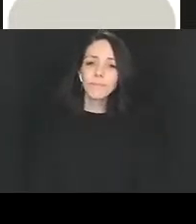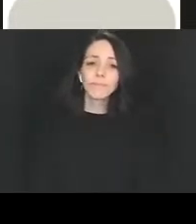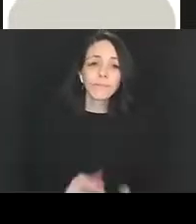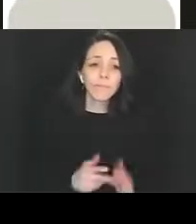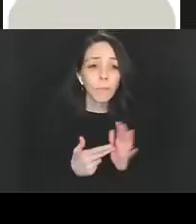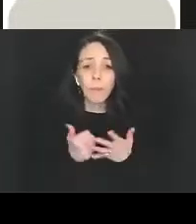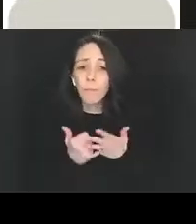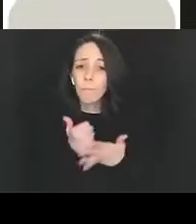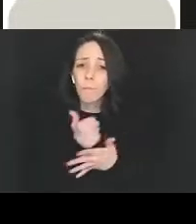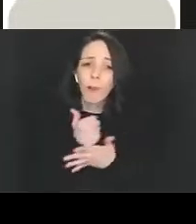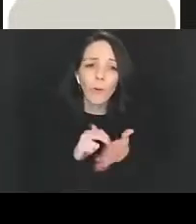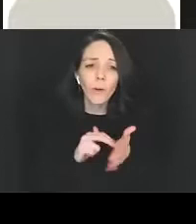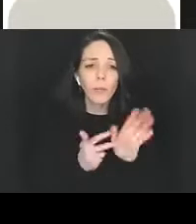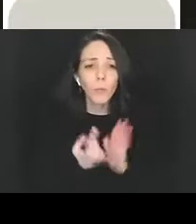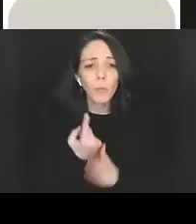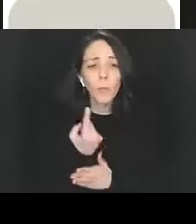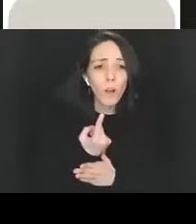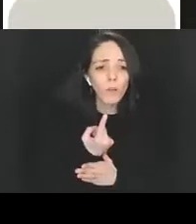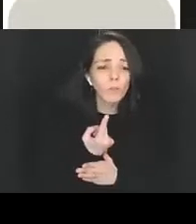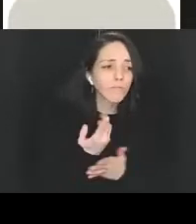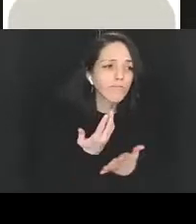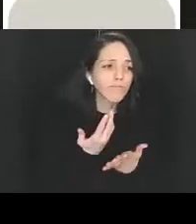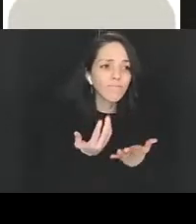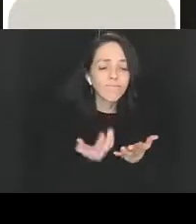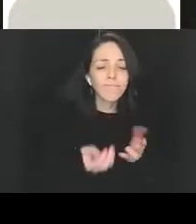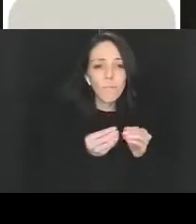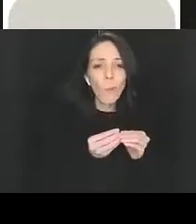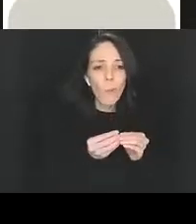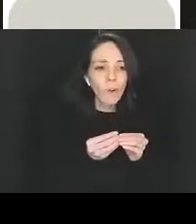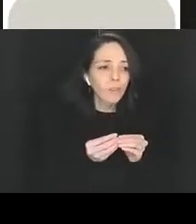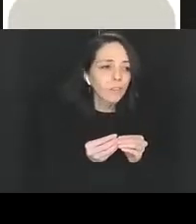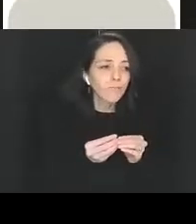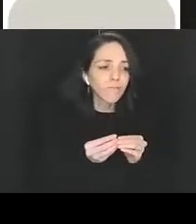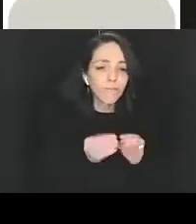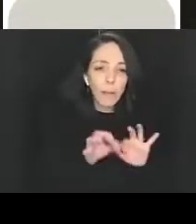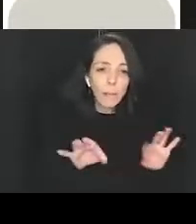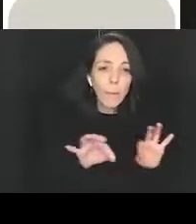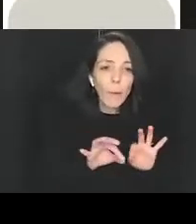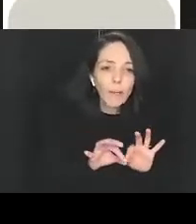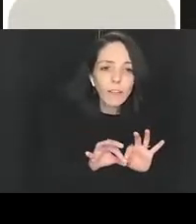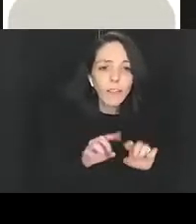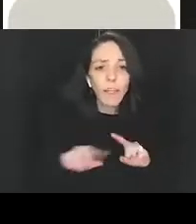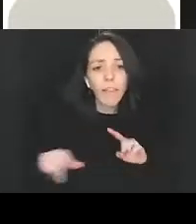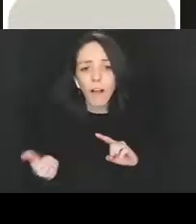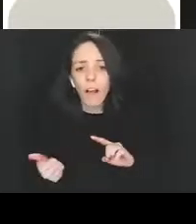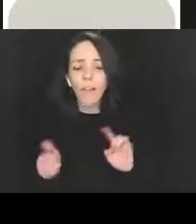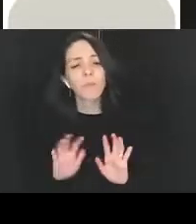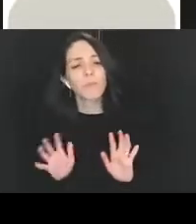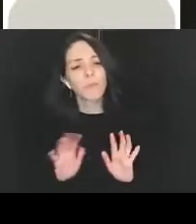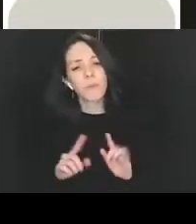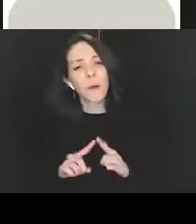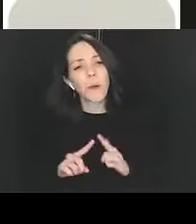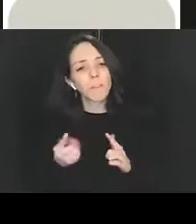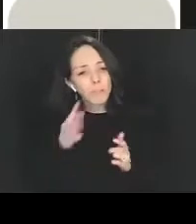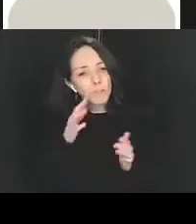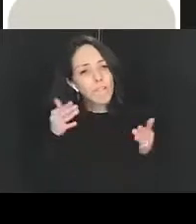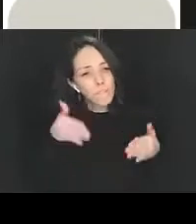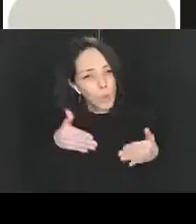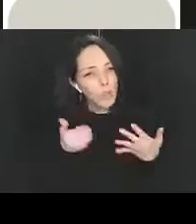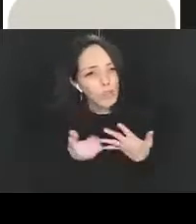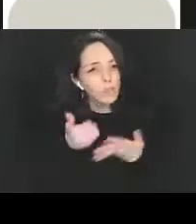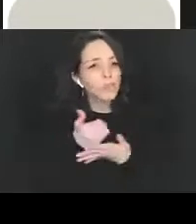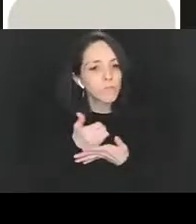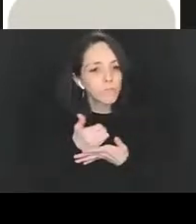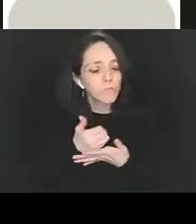just focusing on what will yield the most outcome for our community and the people that are most